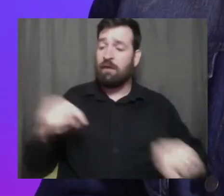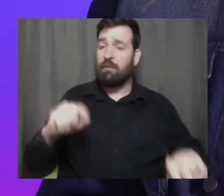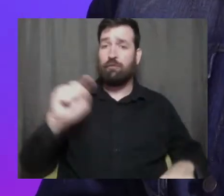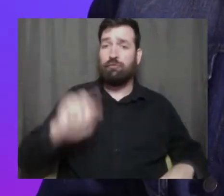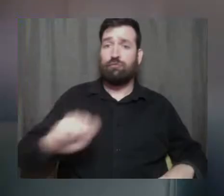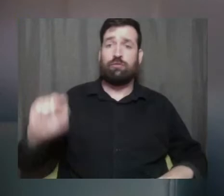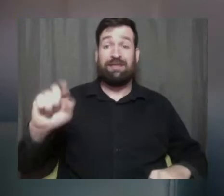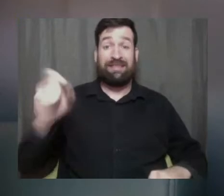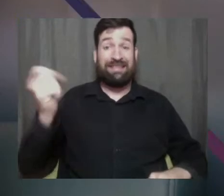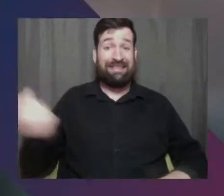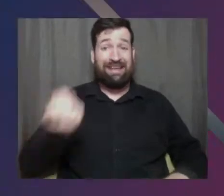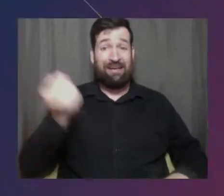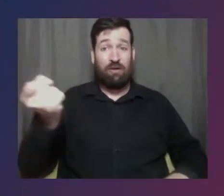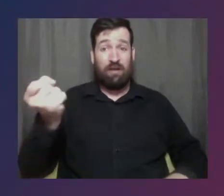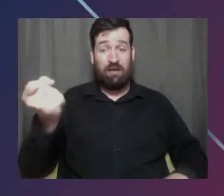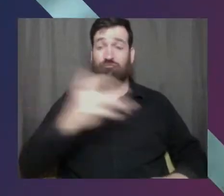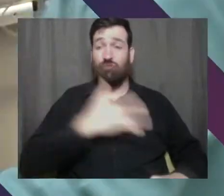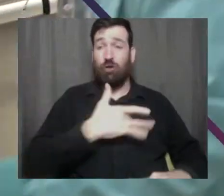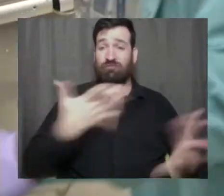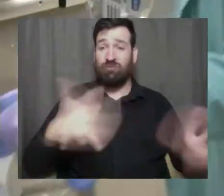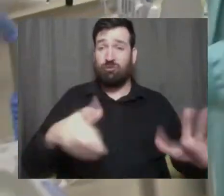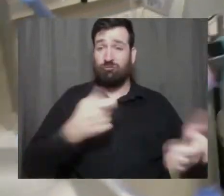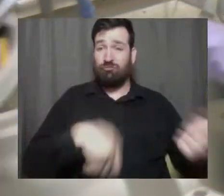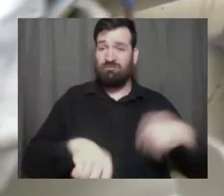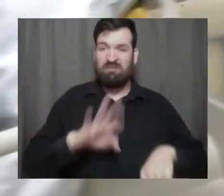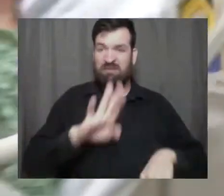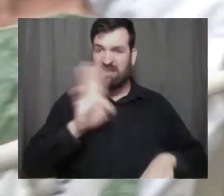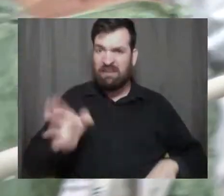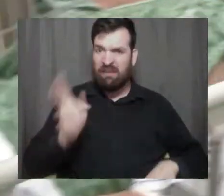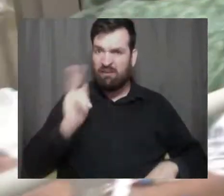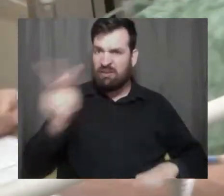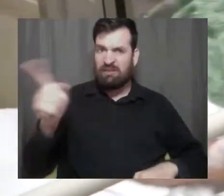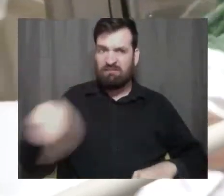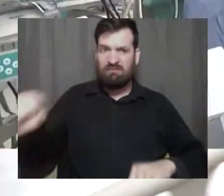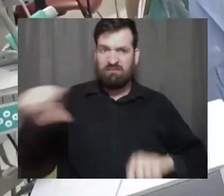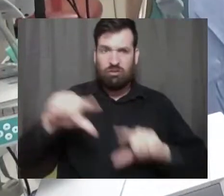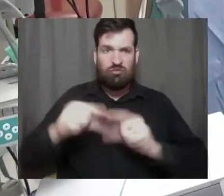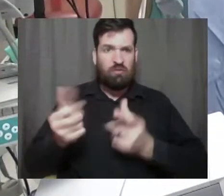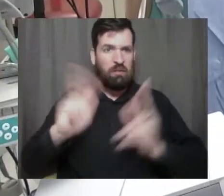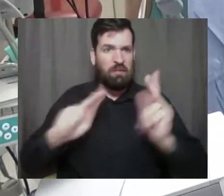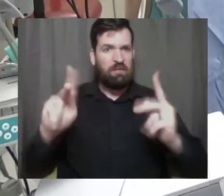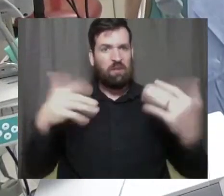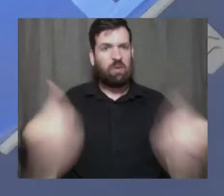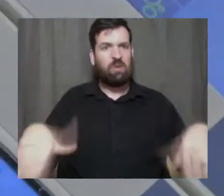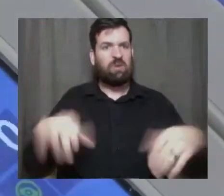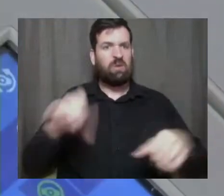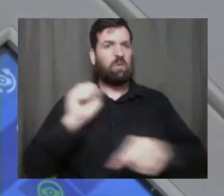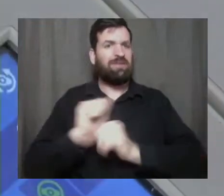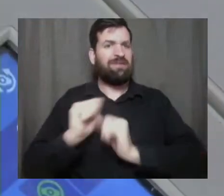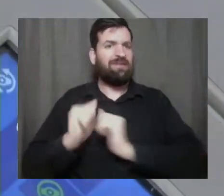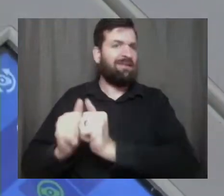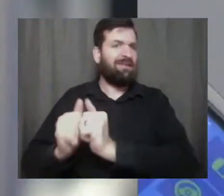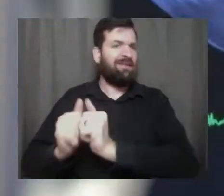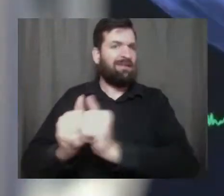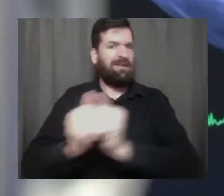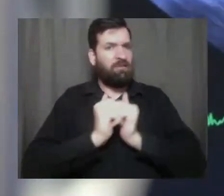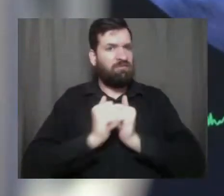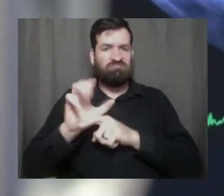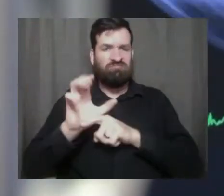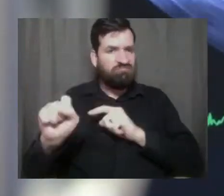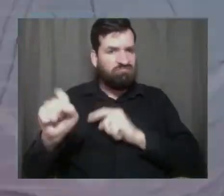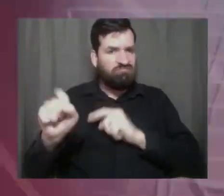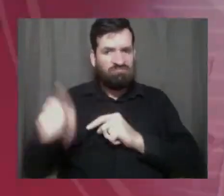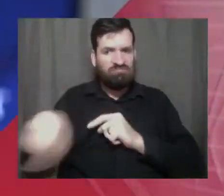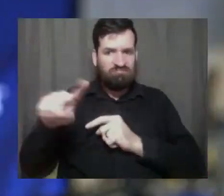had a heart in me. I have never seen a group of people work together so good as this team of heart specialists. I mean, it's